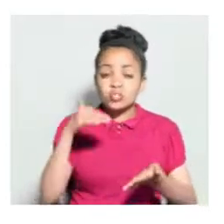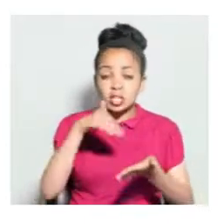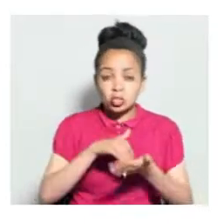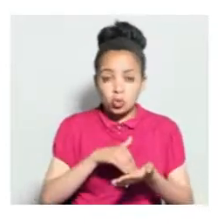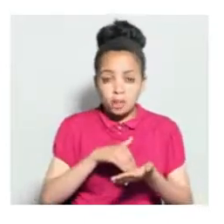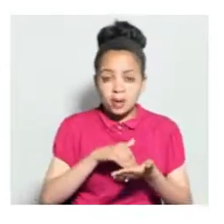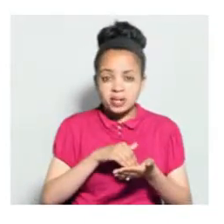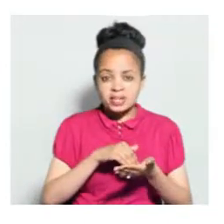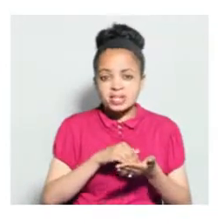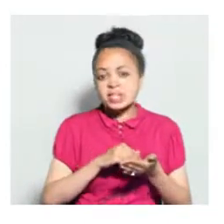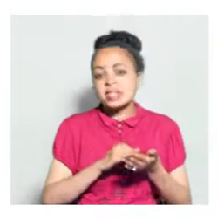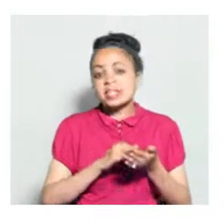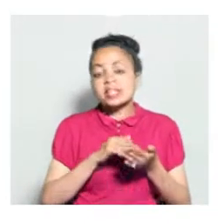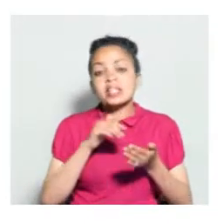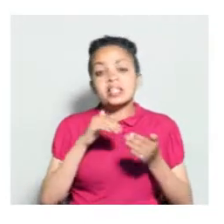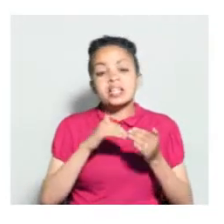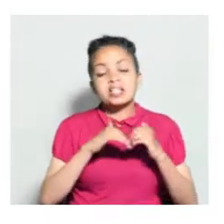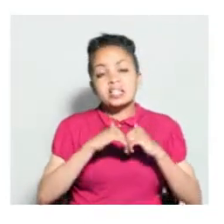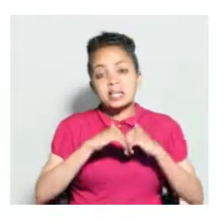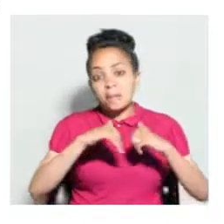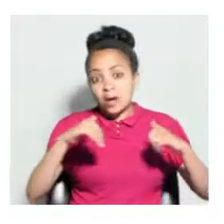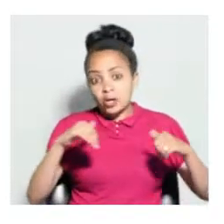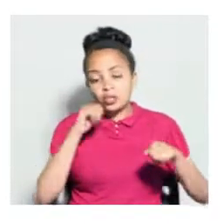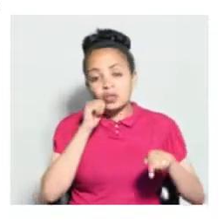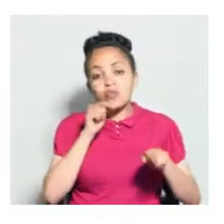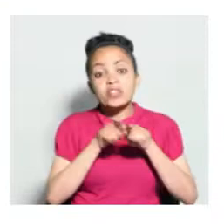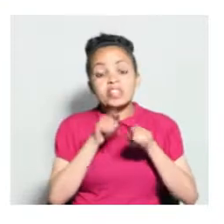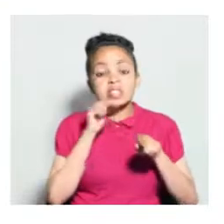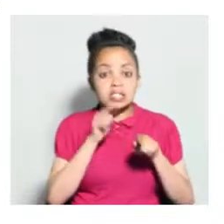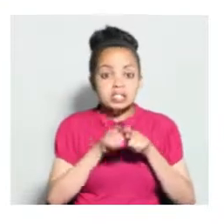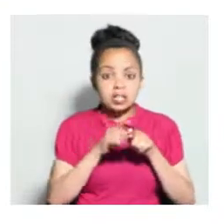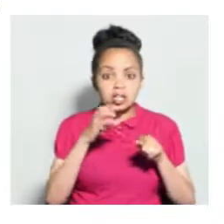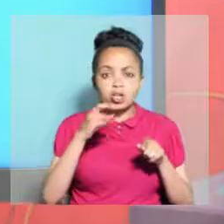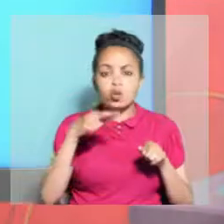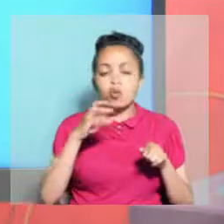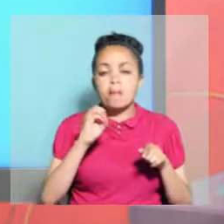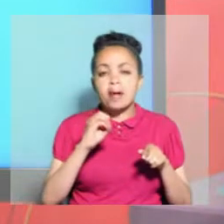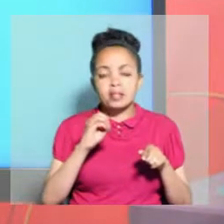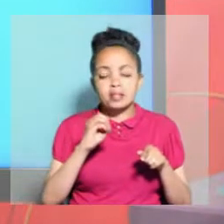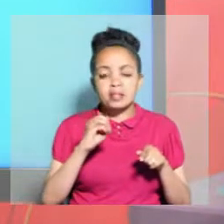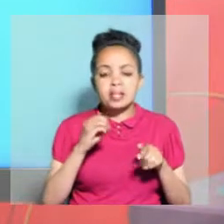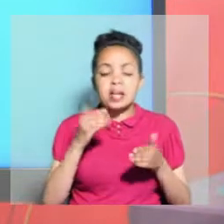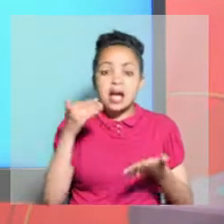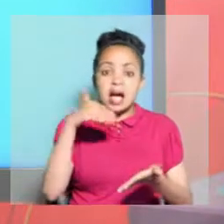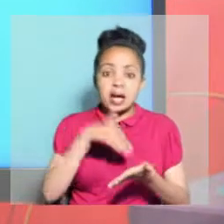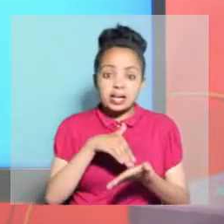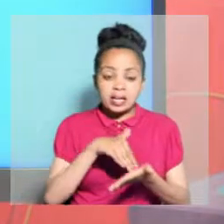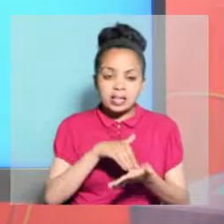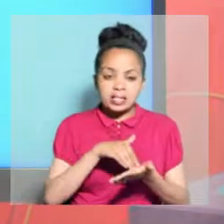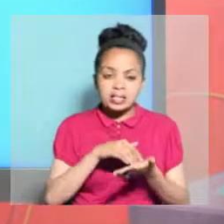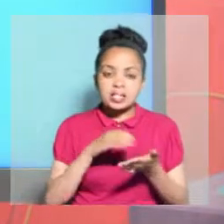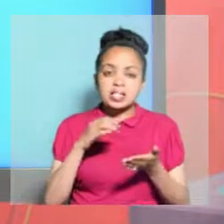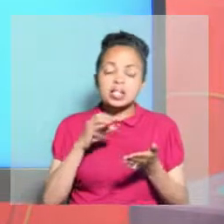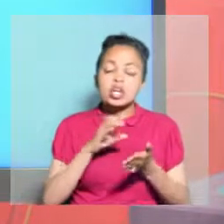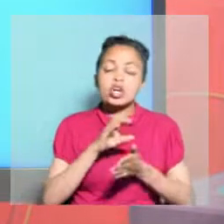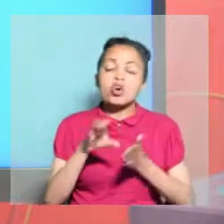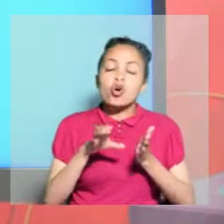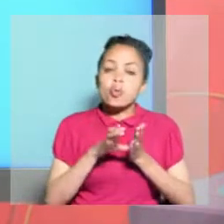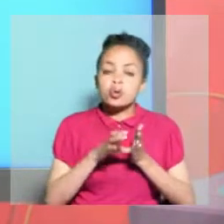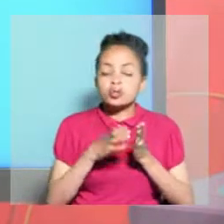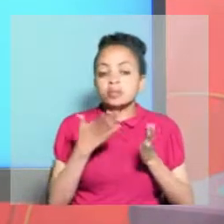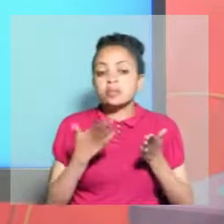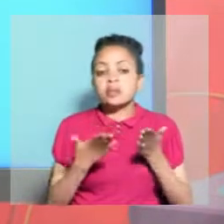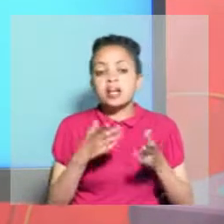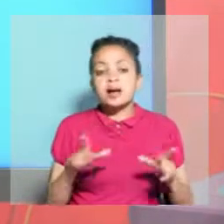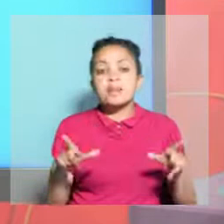centromere, there is a separation of sister chromatid. And again, chromosome become line